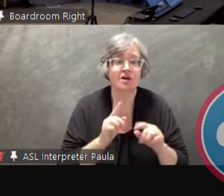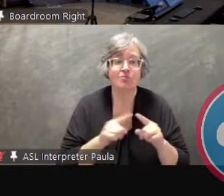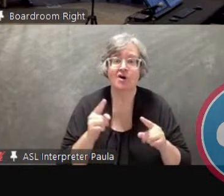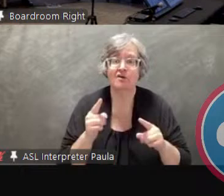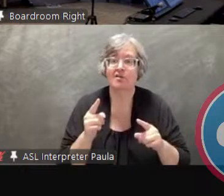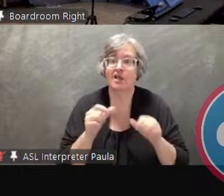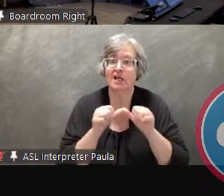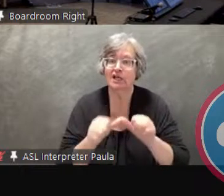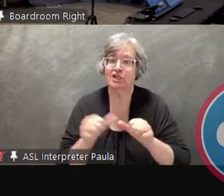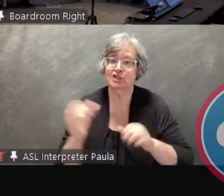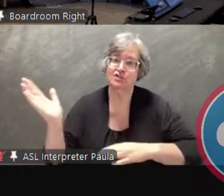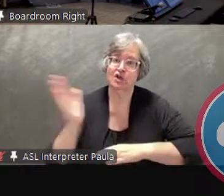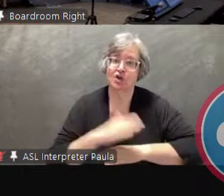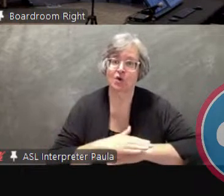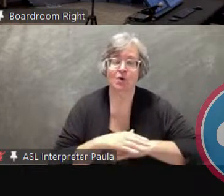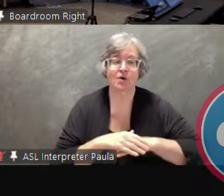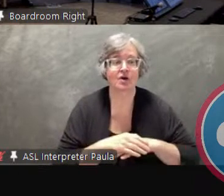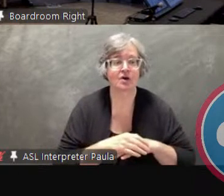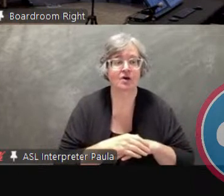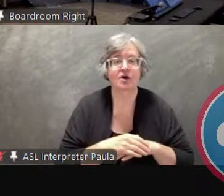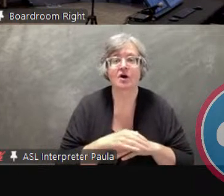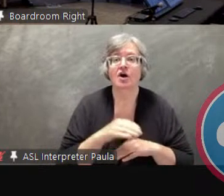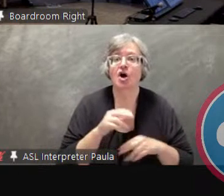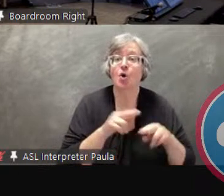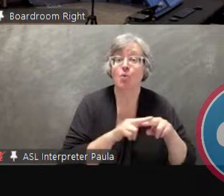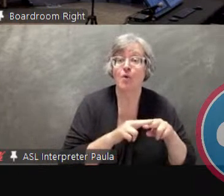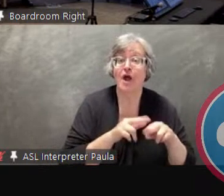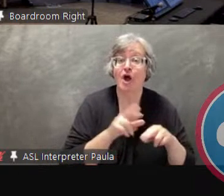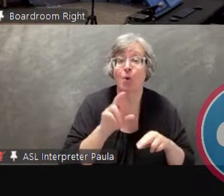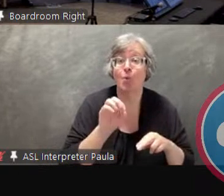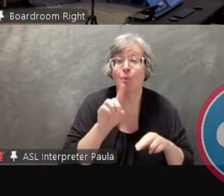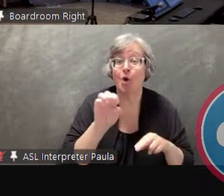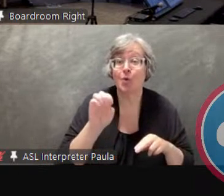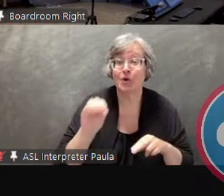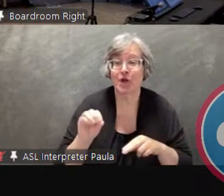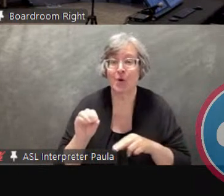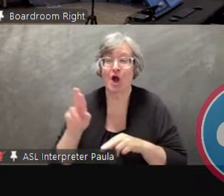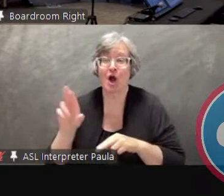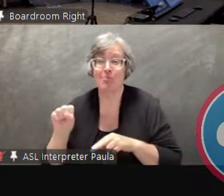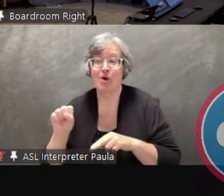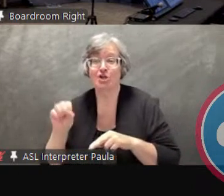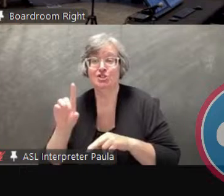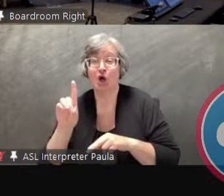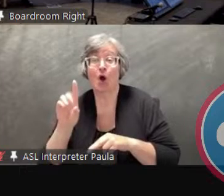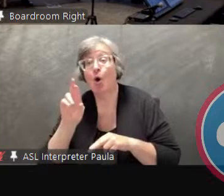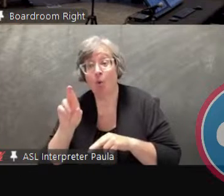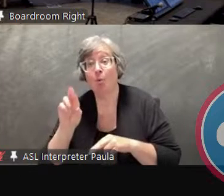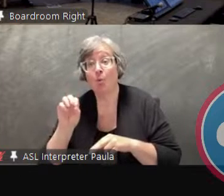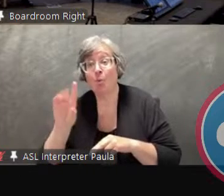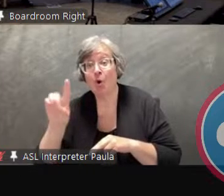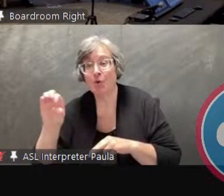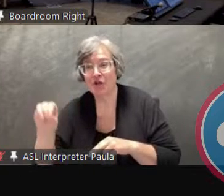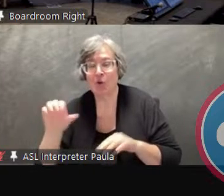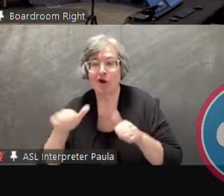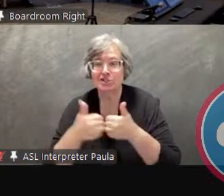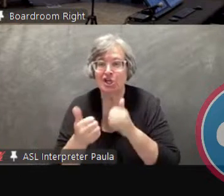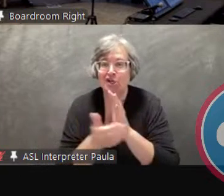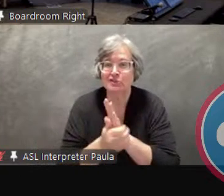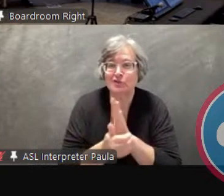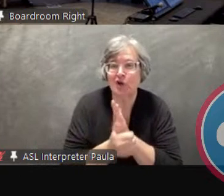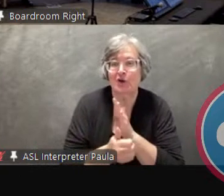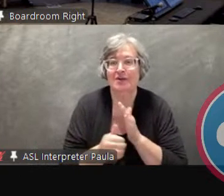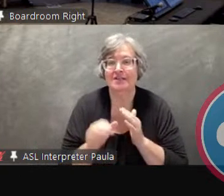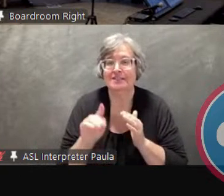event are a rail rodeo and a bus rodeo competition, which feature events that challenge the skills and abilities of CJ's